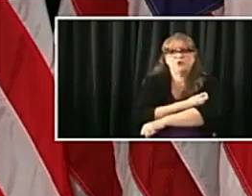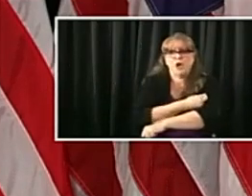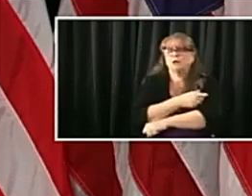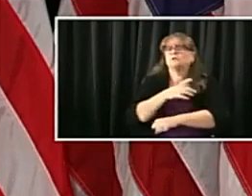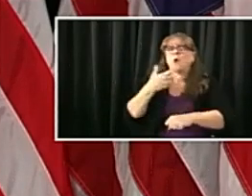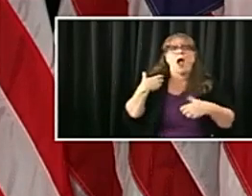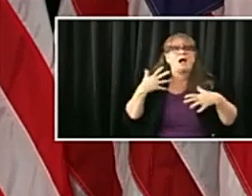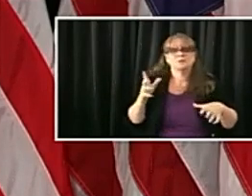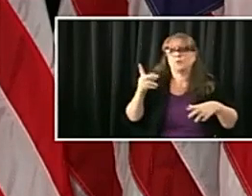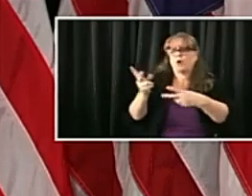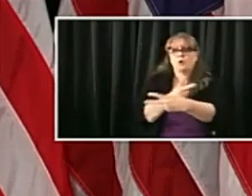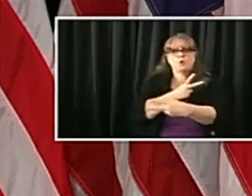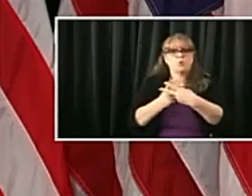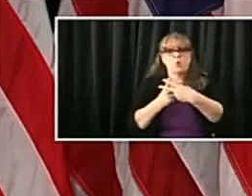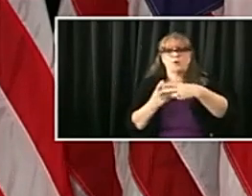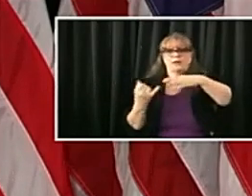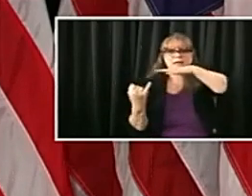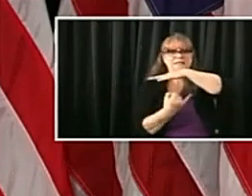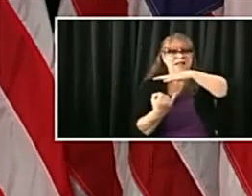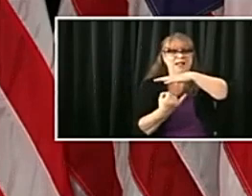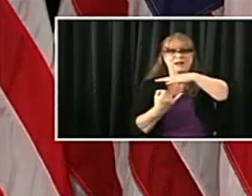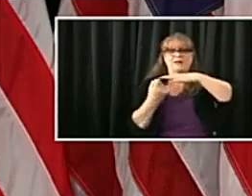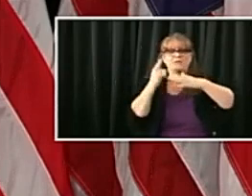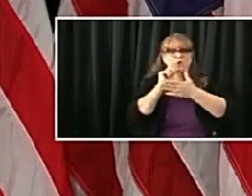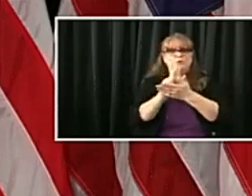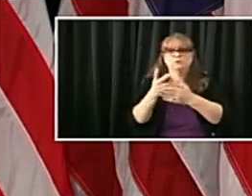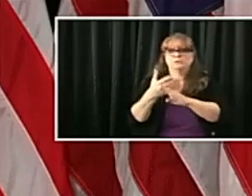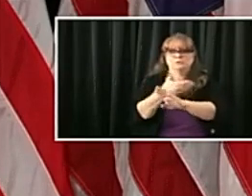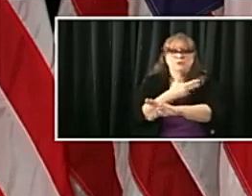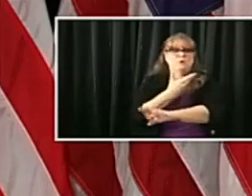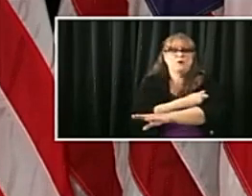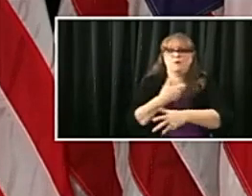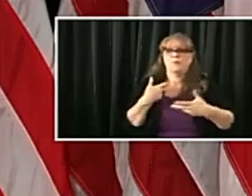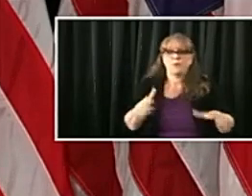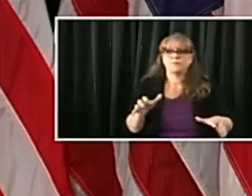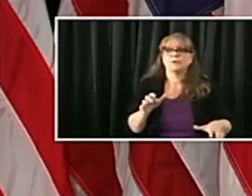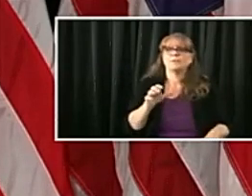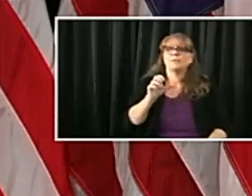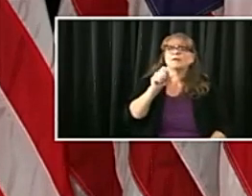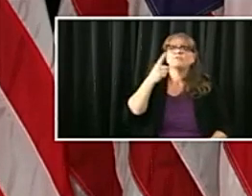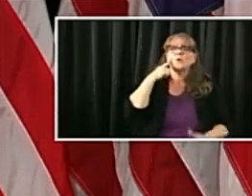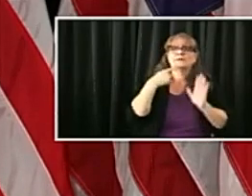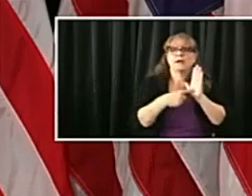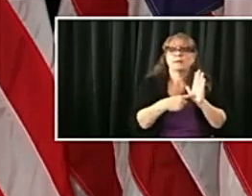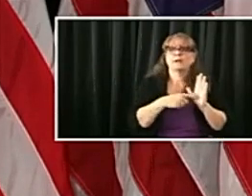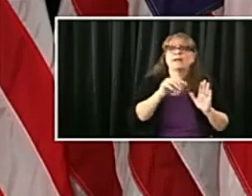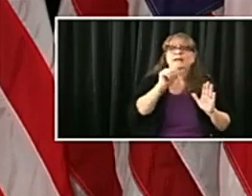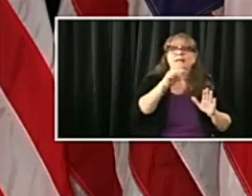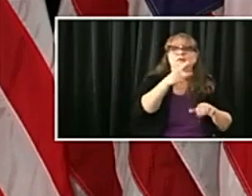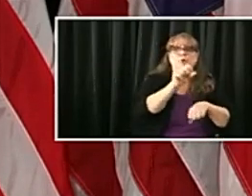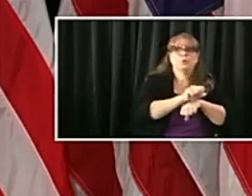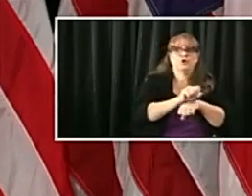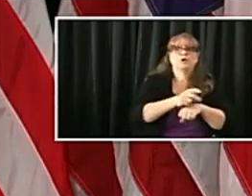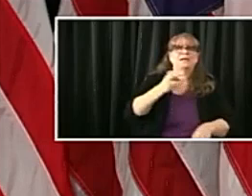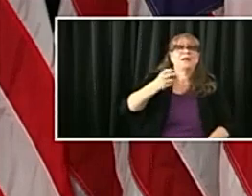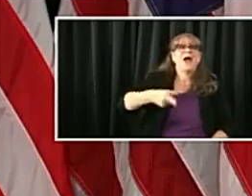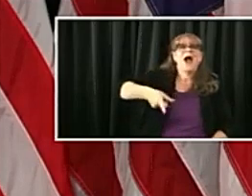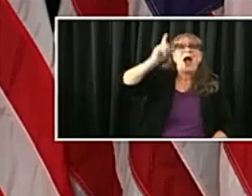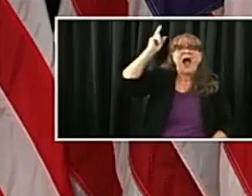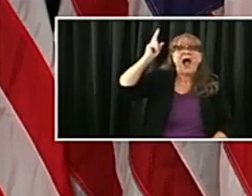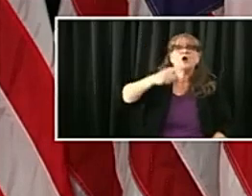certain exceptions for that. Individuals that are working in high-risk settings, for instance, may be required to quarantine. So for those circumstances,